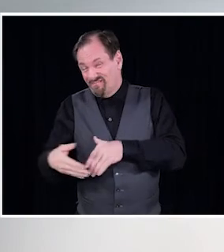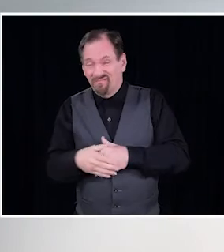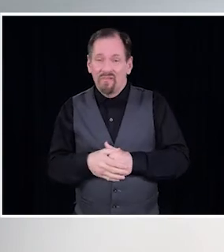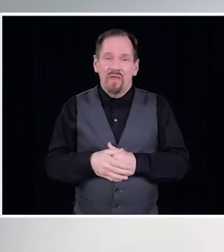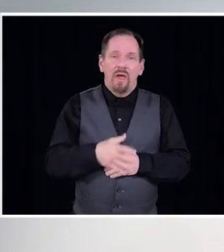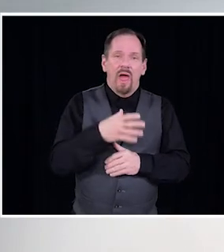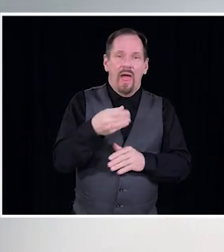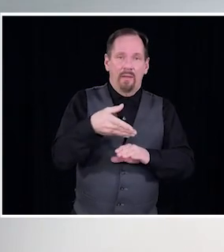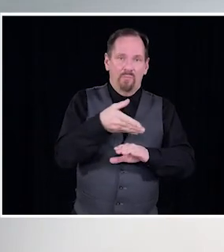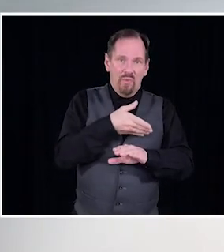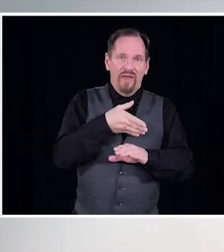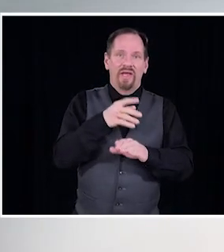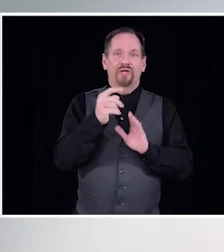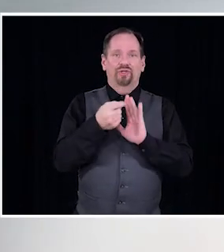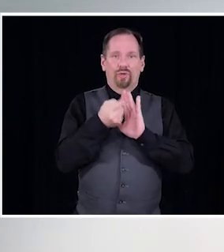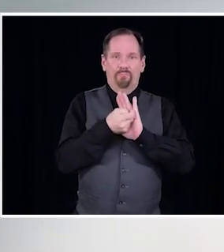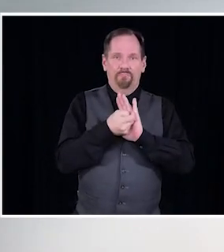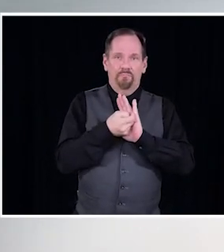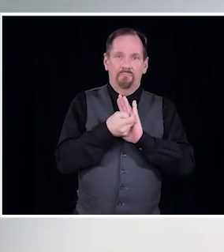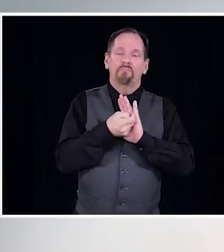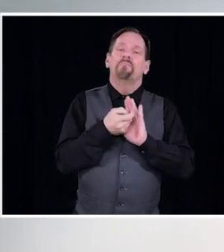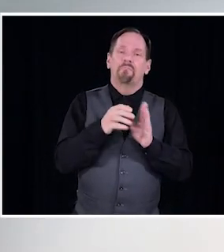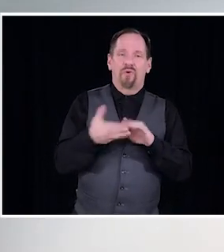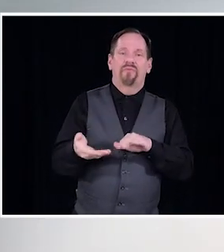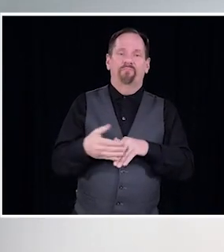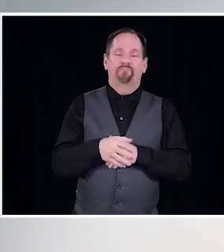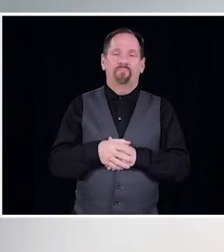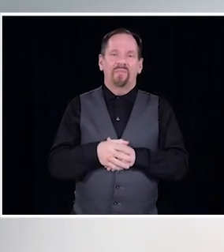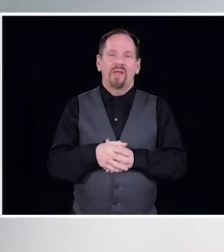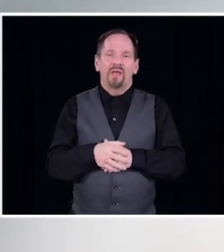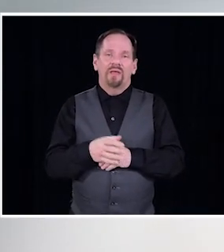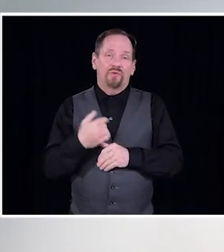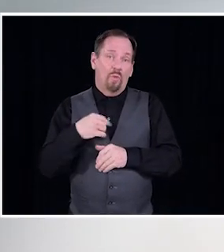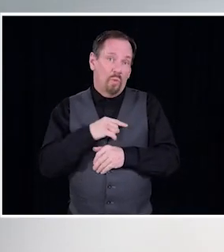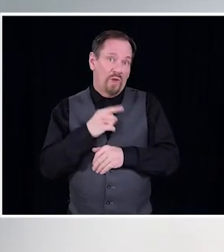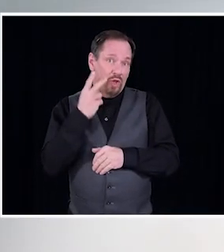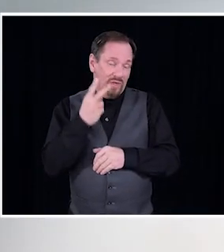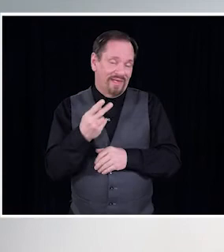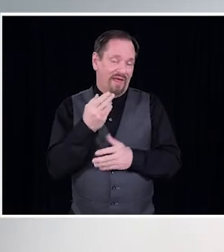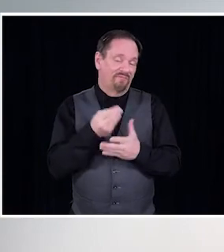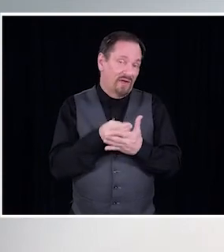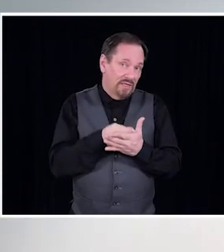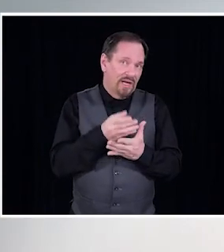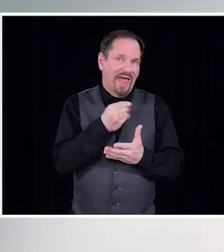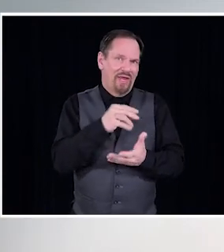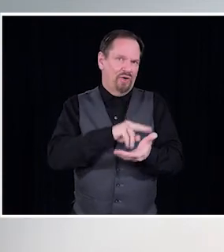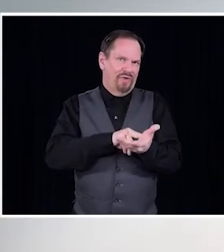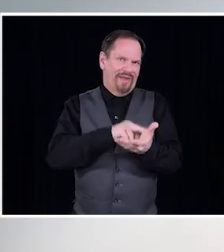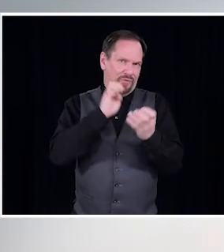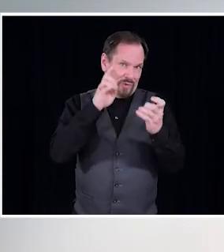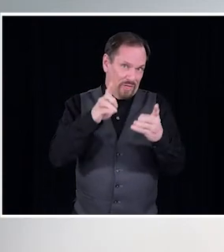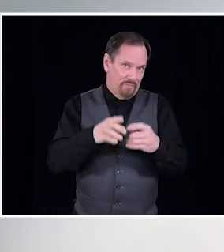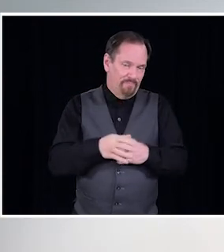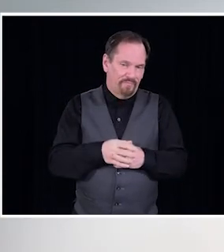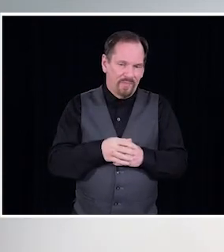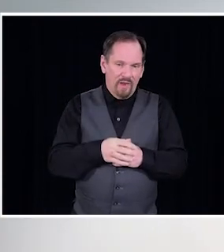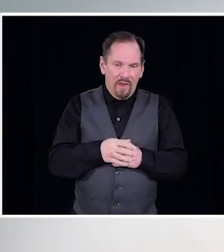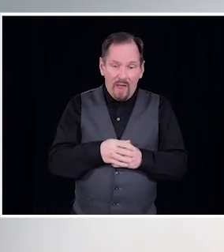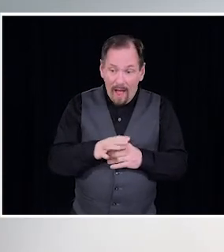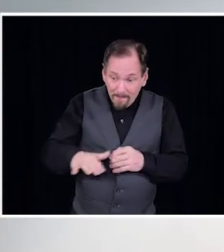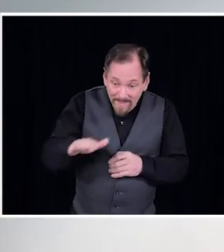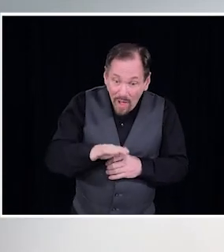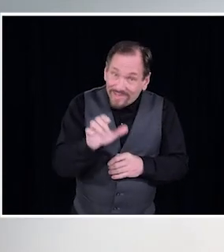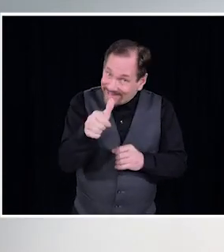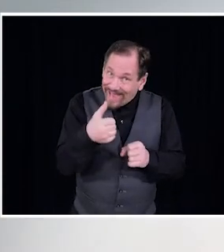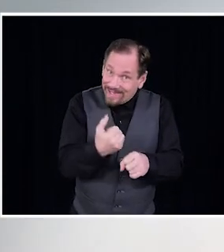policy interventions like expanding Medicaid and funding nursing education. It was a little over a decade ago that I was in